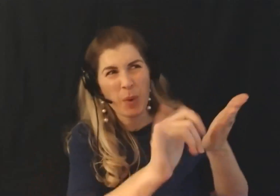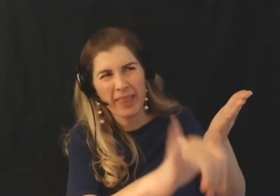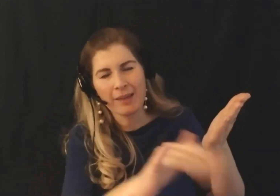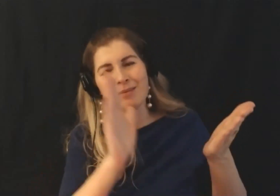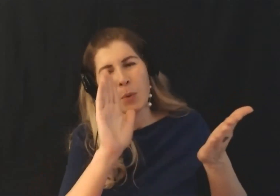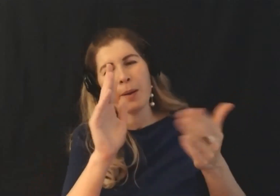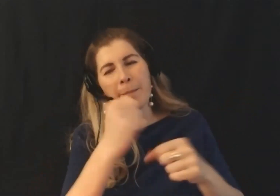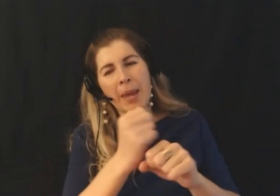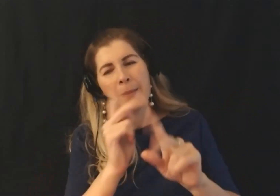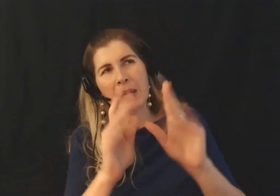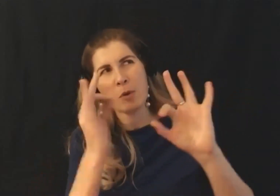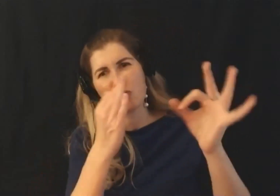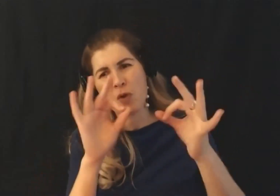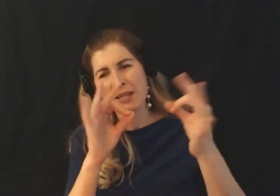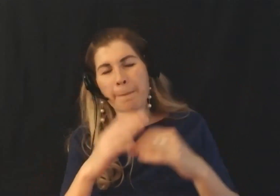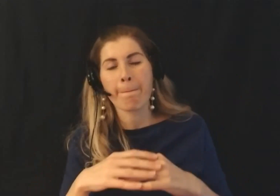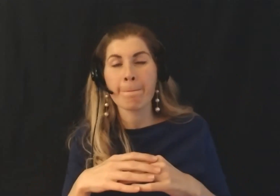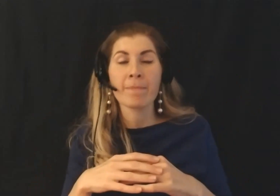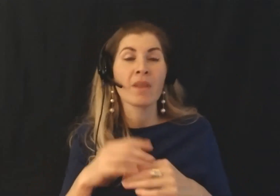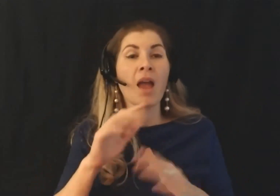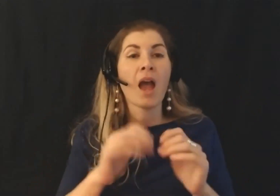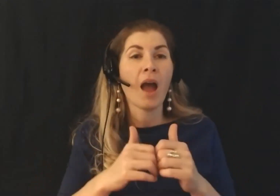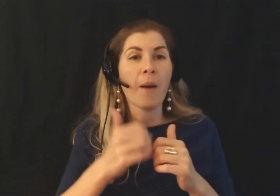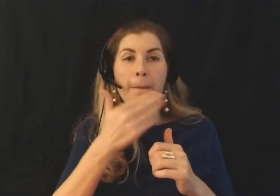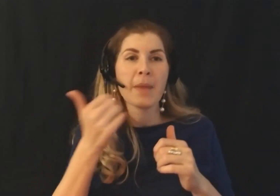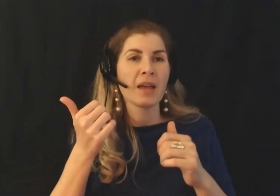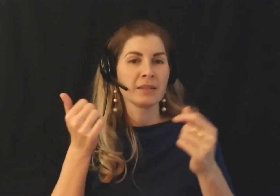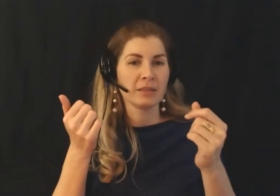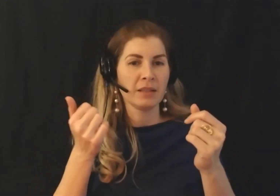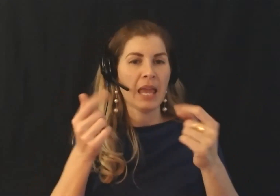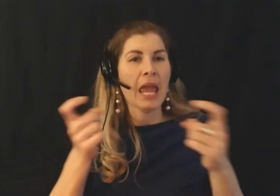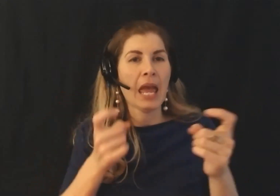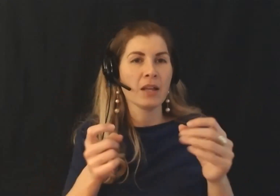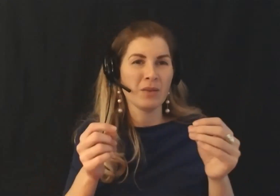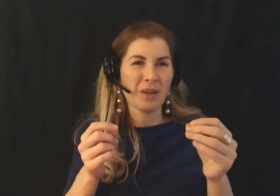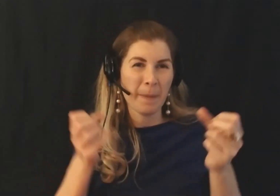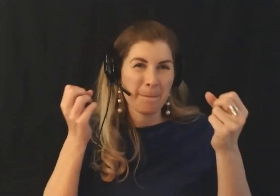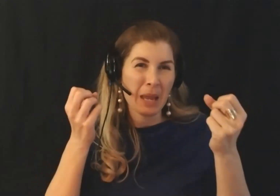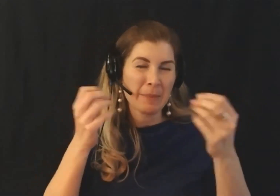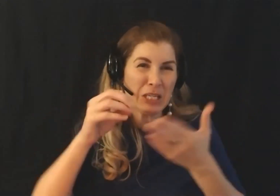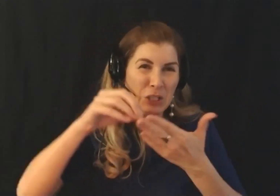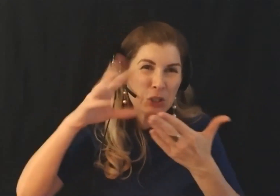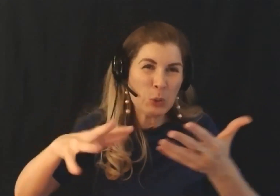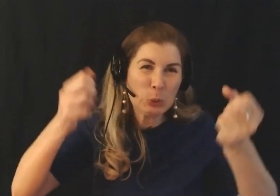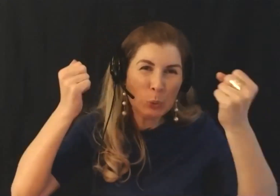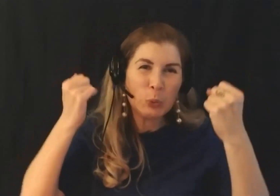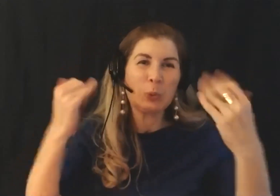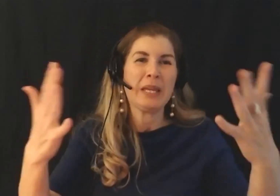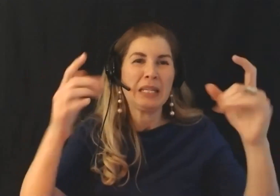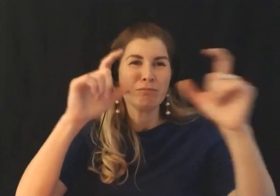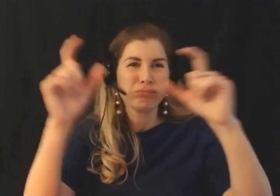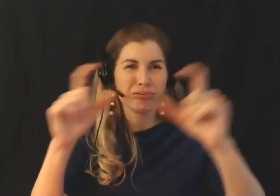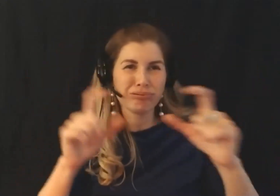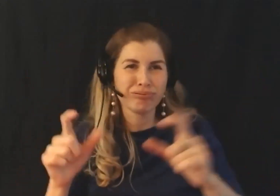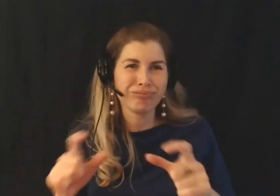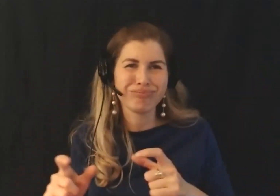that question. And then what's the best way to handle the issue of having more students that will fit on one screen? Seth, what